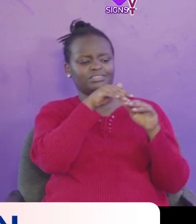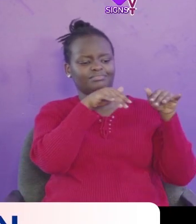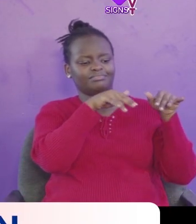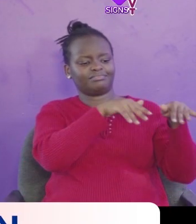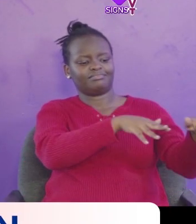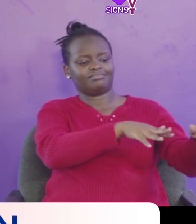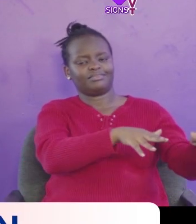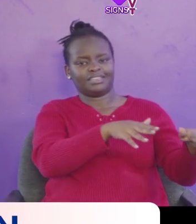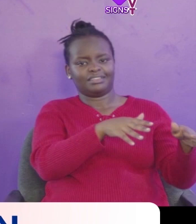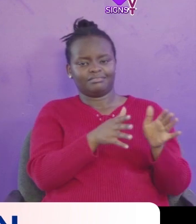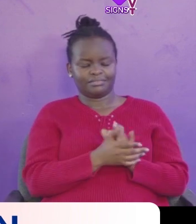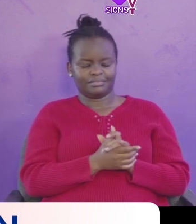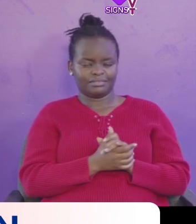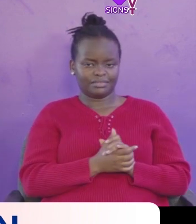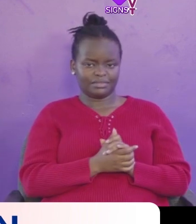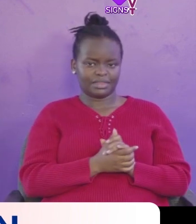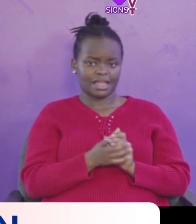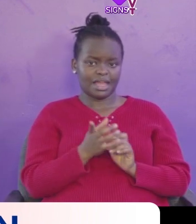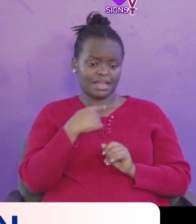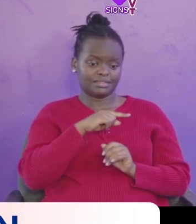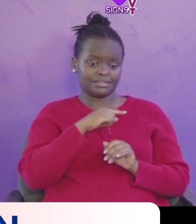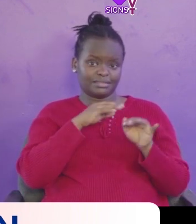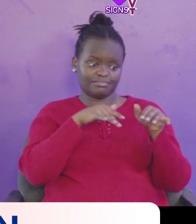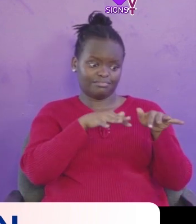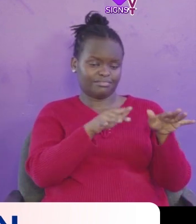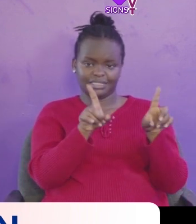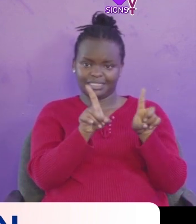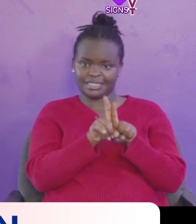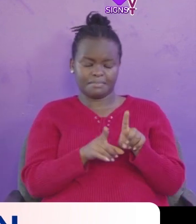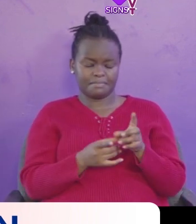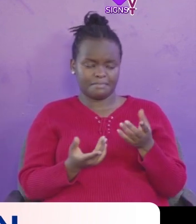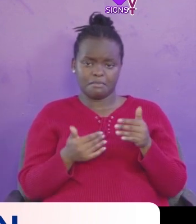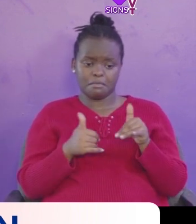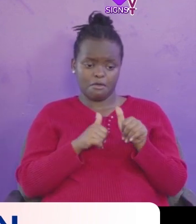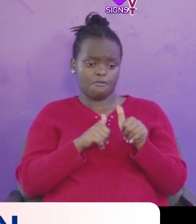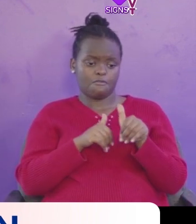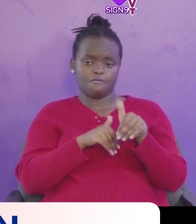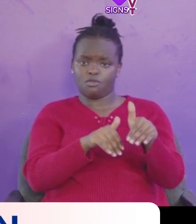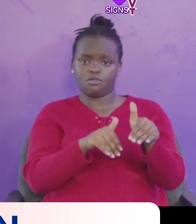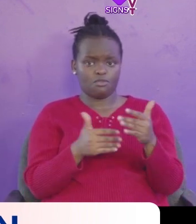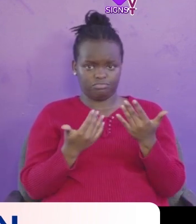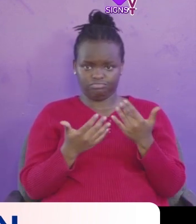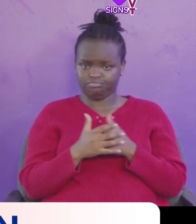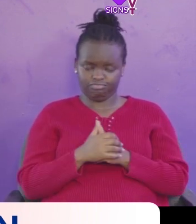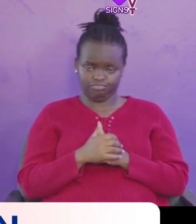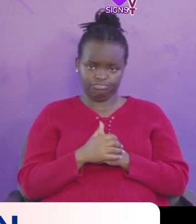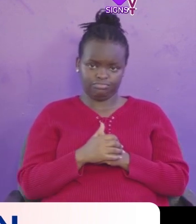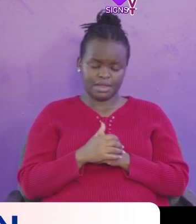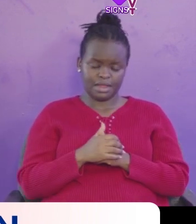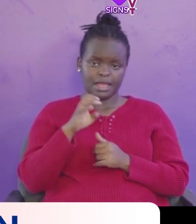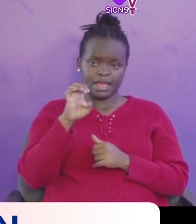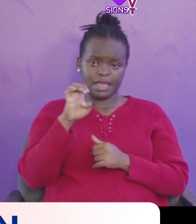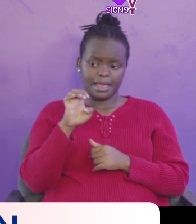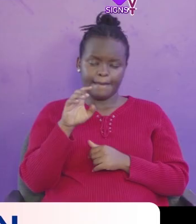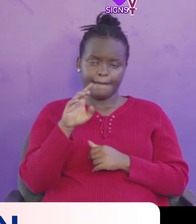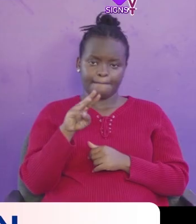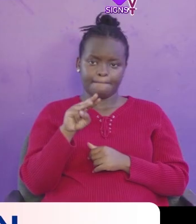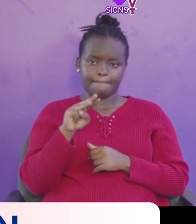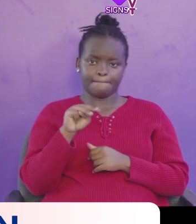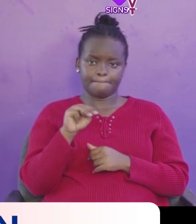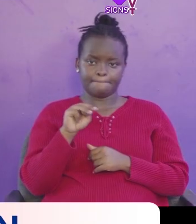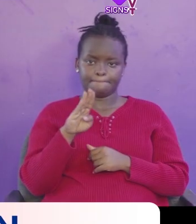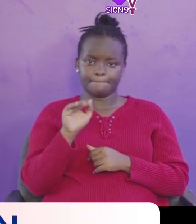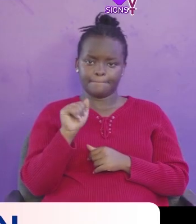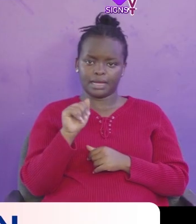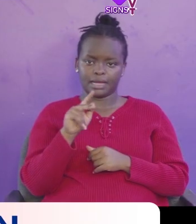industries to the sewage, sisi tutachafua zaidi. Thinking about it, Embakasi South is very near industrial area.